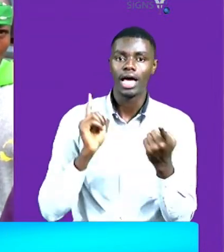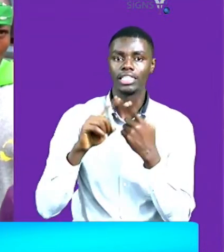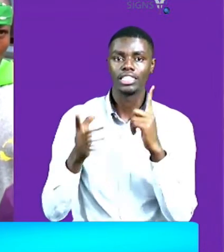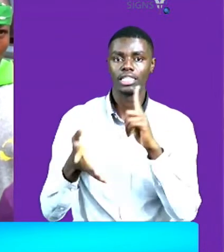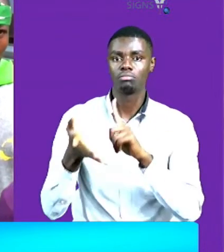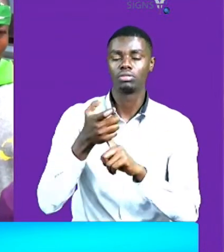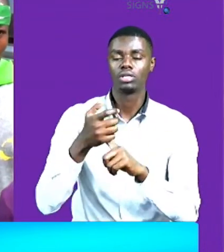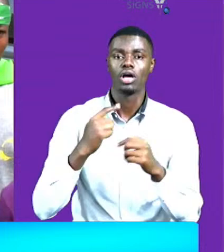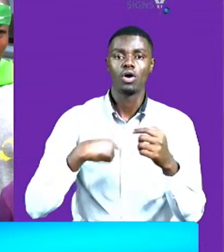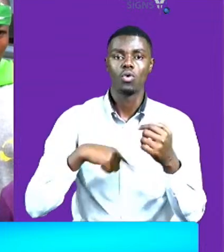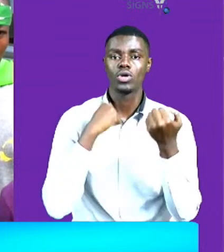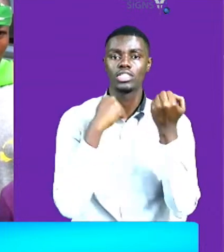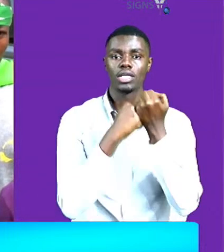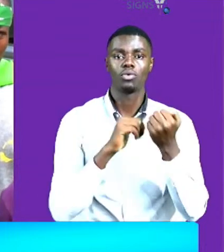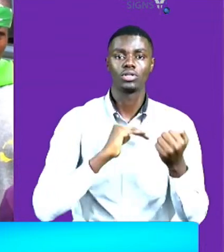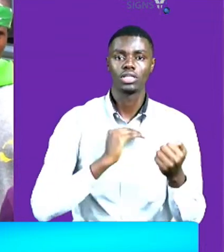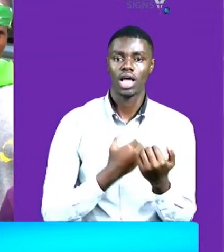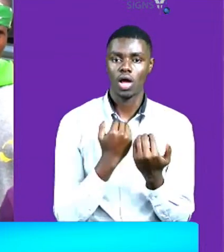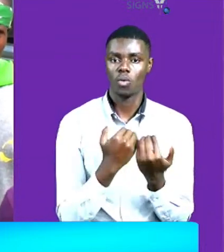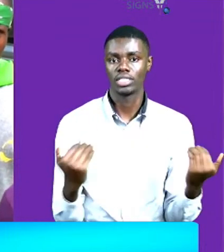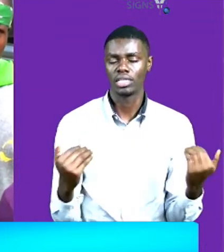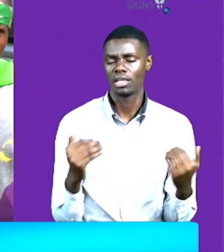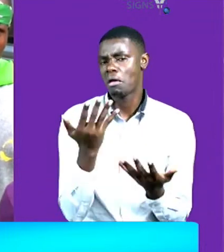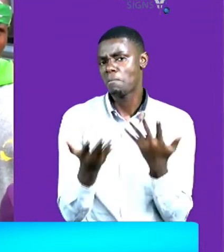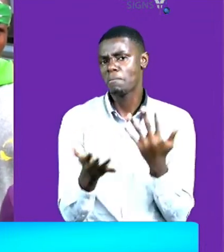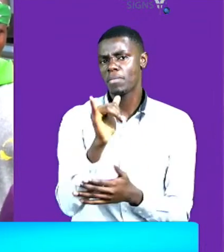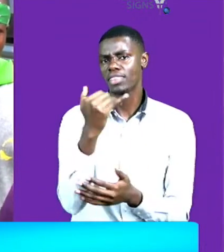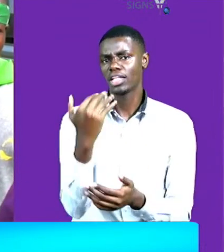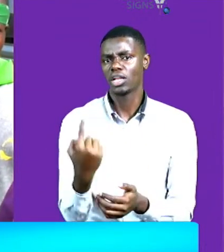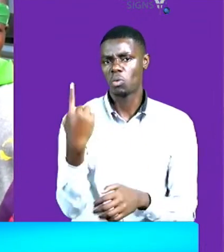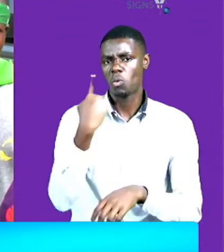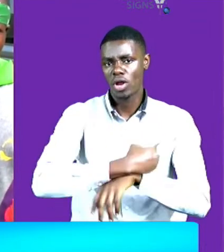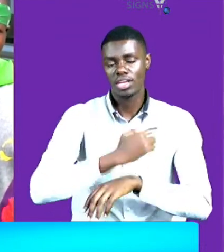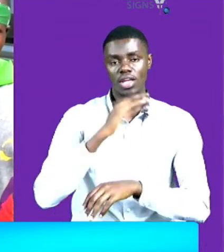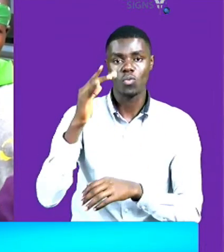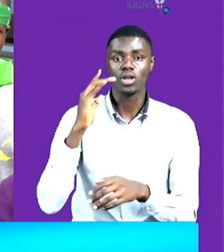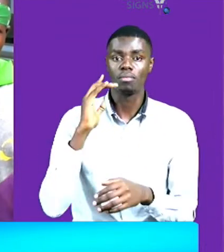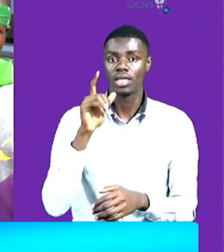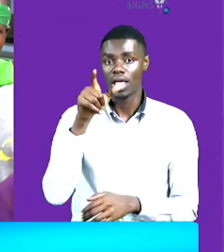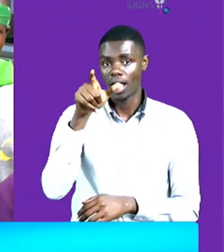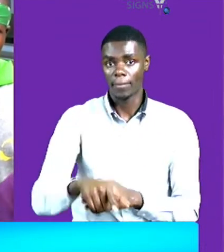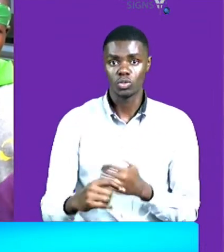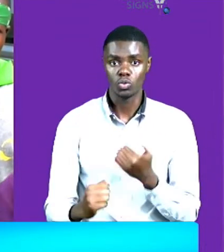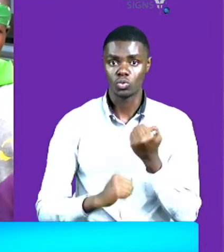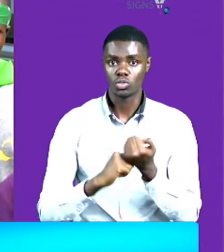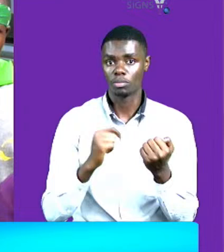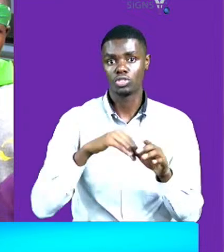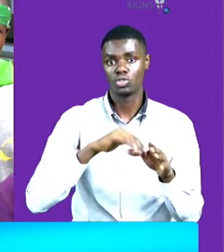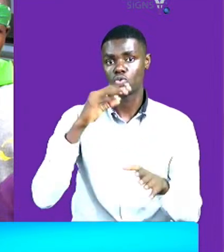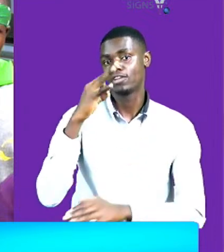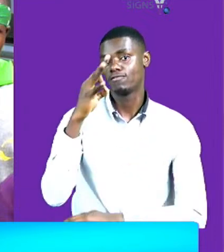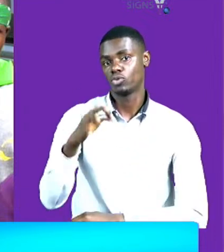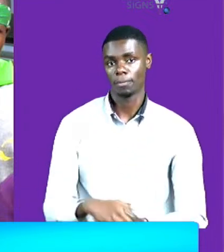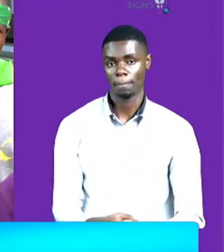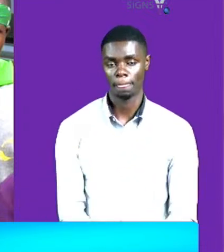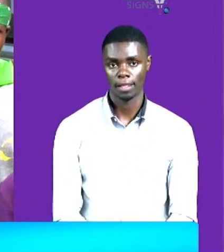child. You're at least, maybe that child, one day, one time, she'll be the one to support you in future.